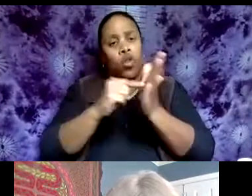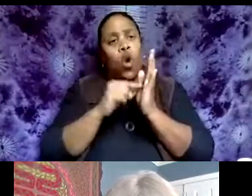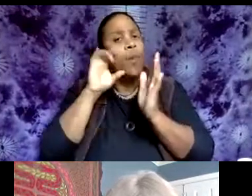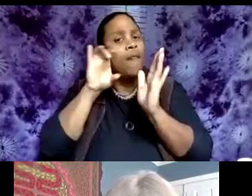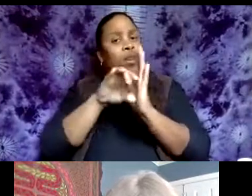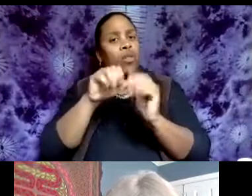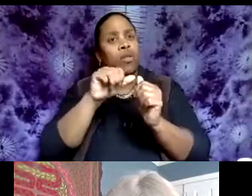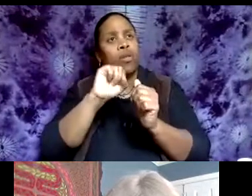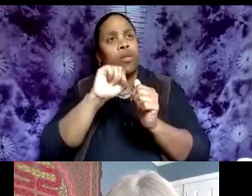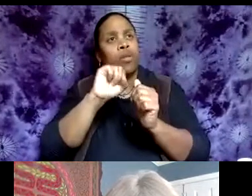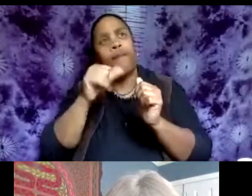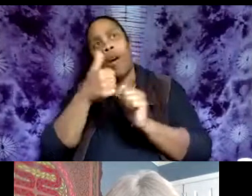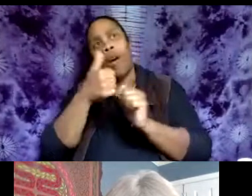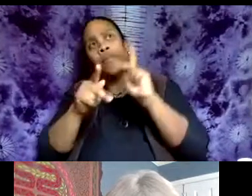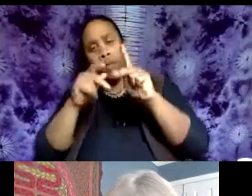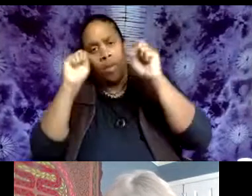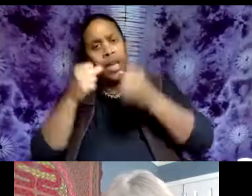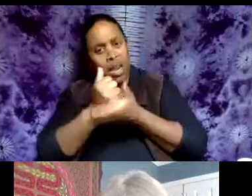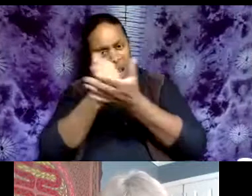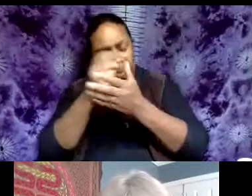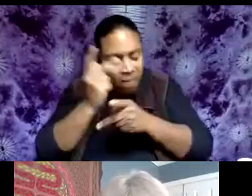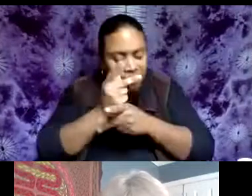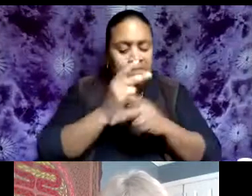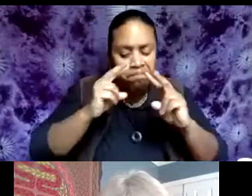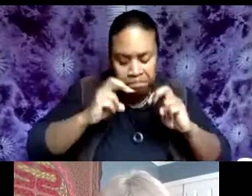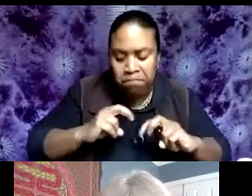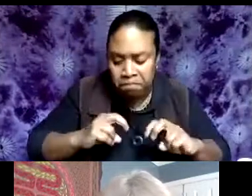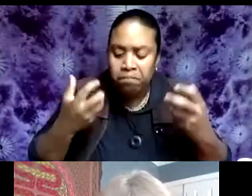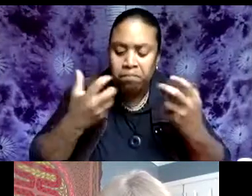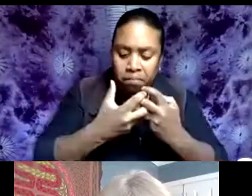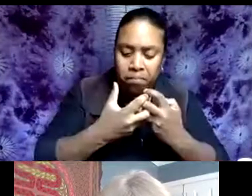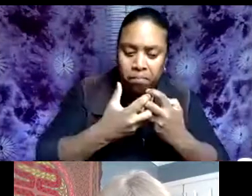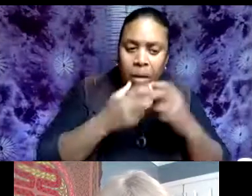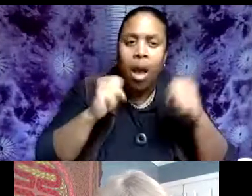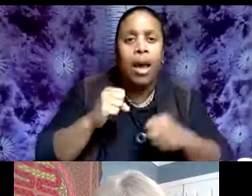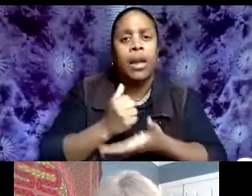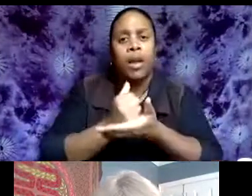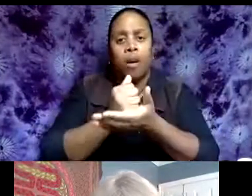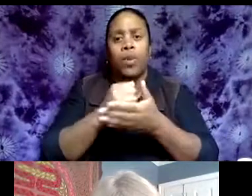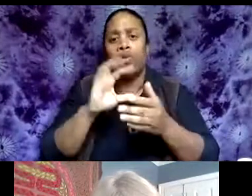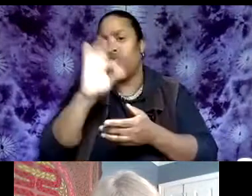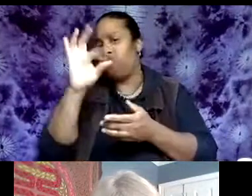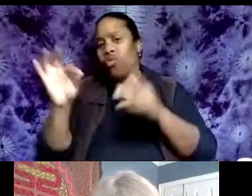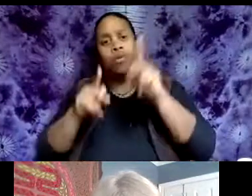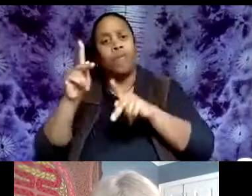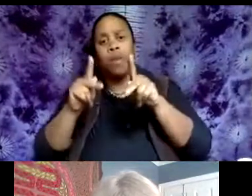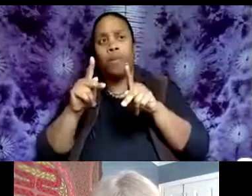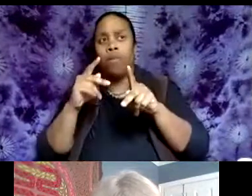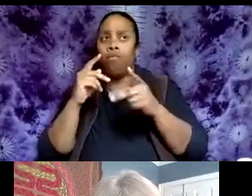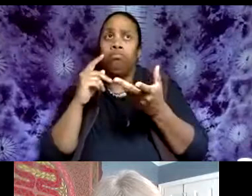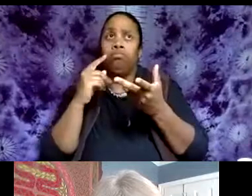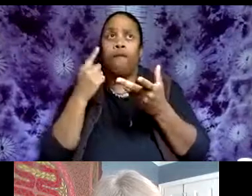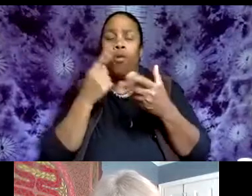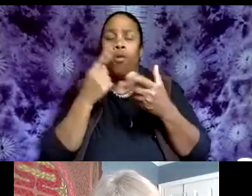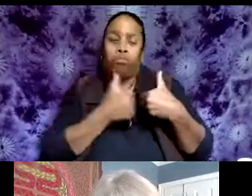about the relationships between you and how to make things work better. And then with matchmaking, I can help you choose people. For romance or hiring, I use this work